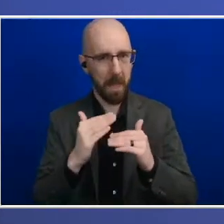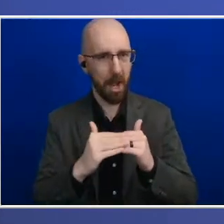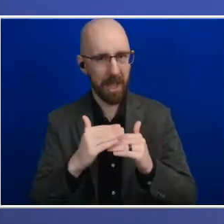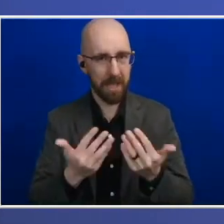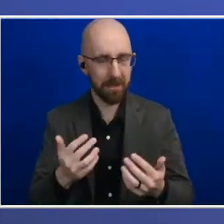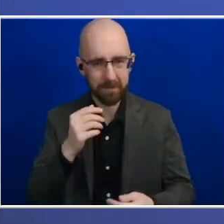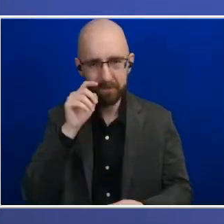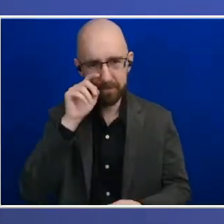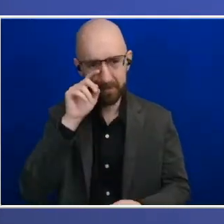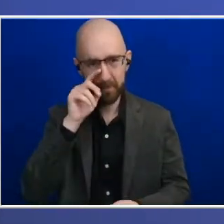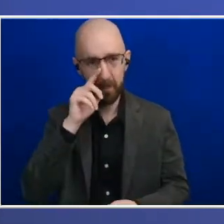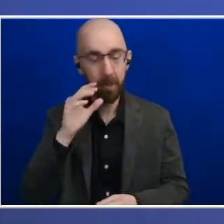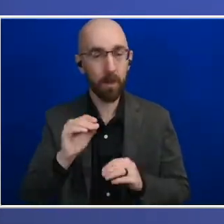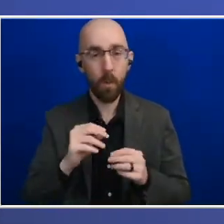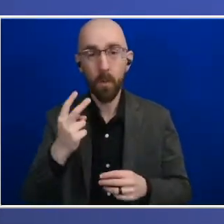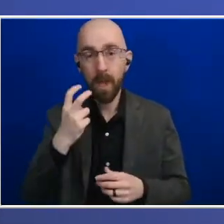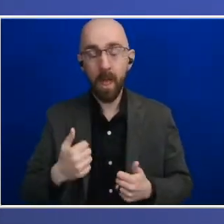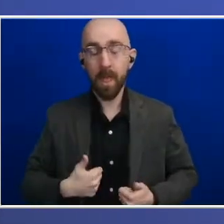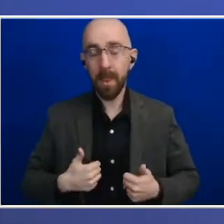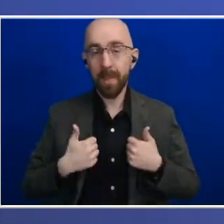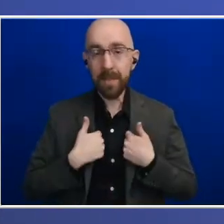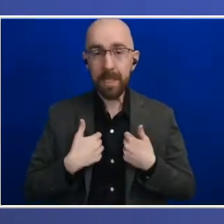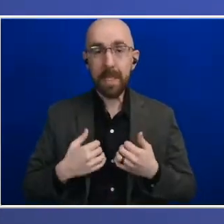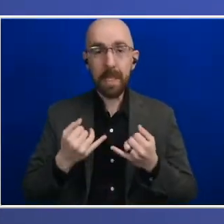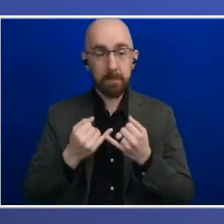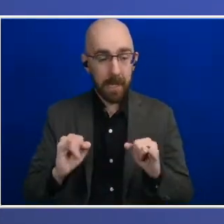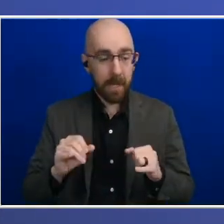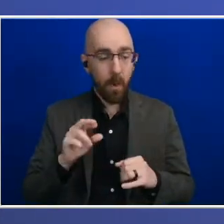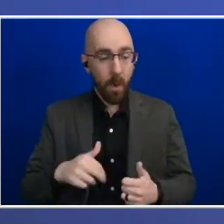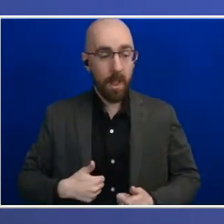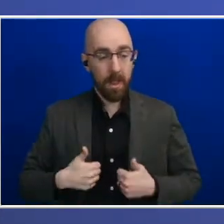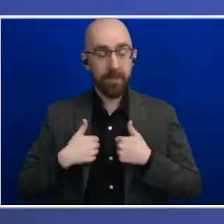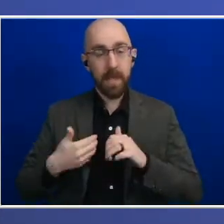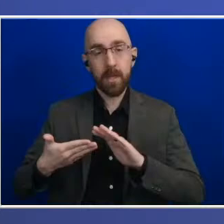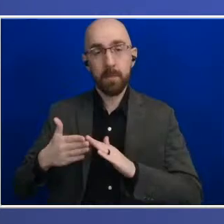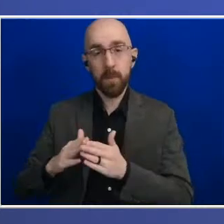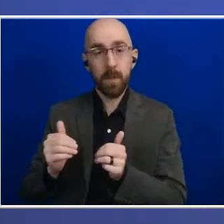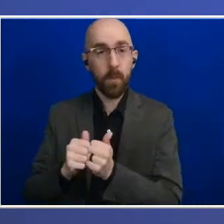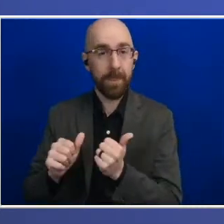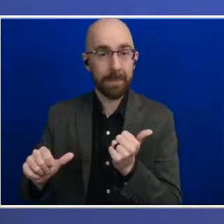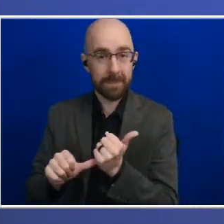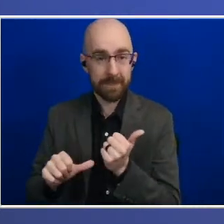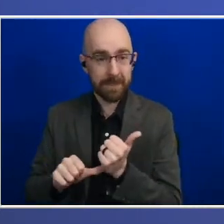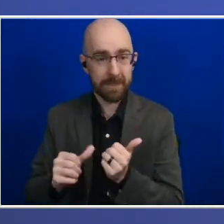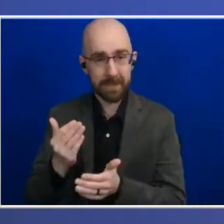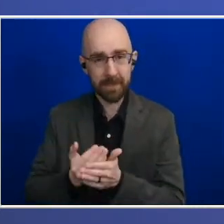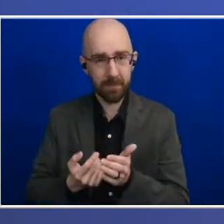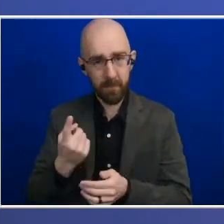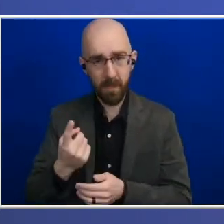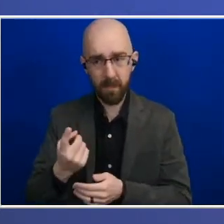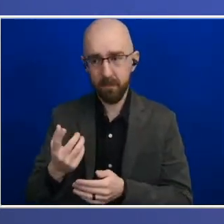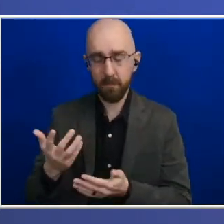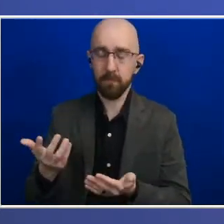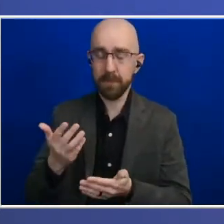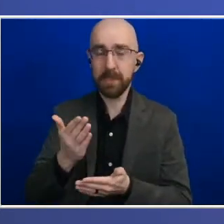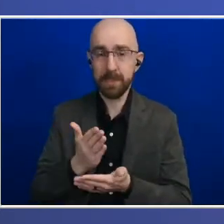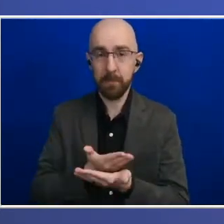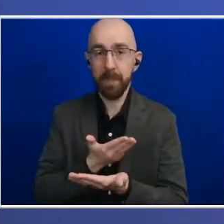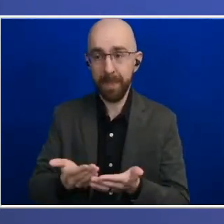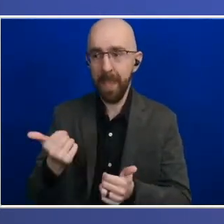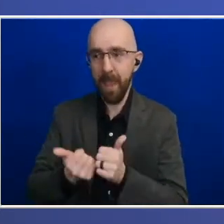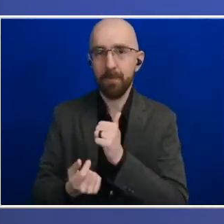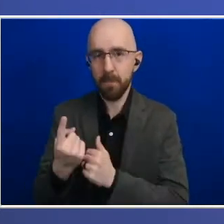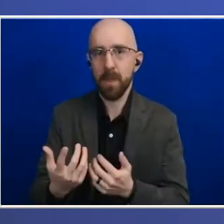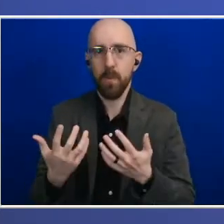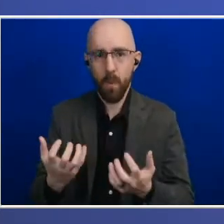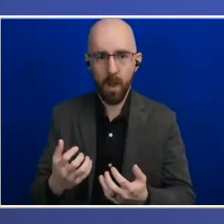living independently or even living in the community with assistance is something that everybody really wants to do. This again depends, as you've heard me